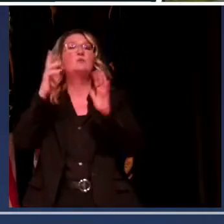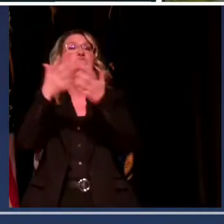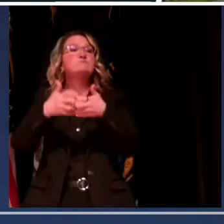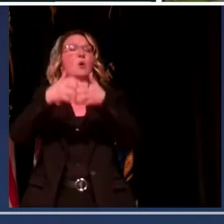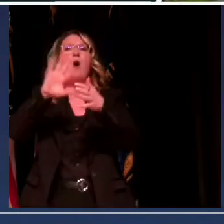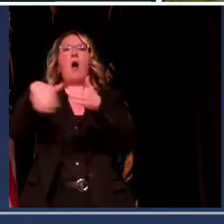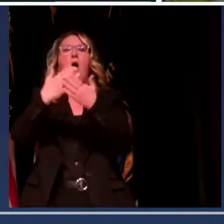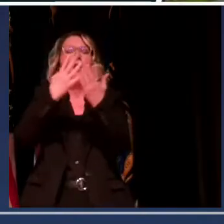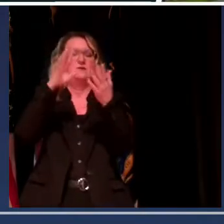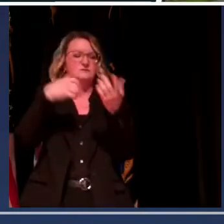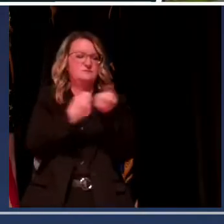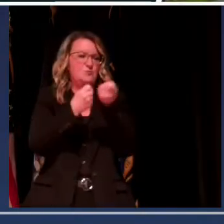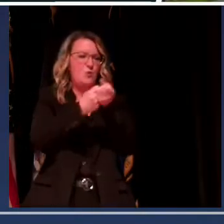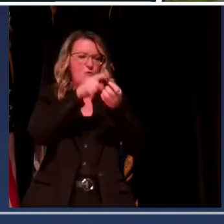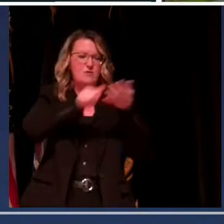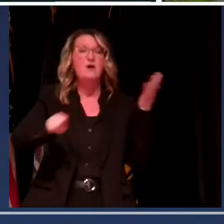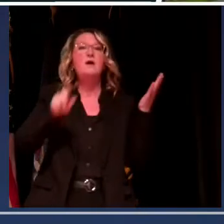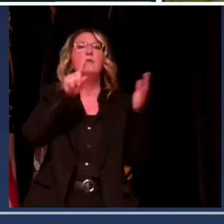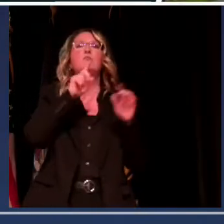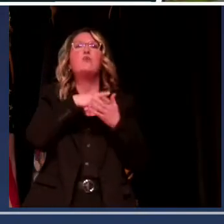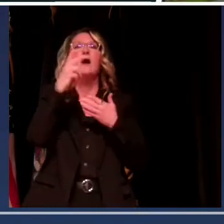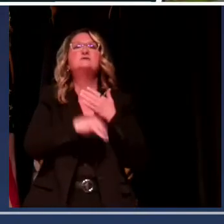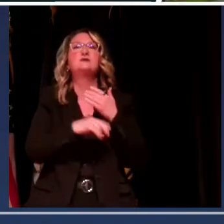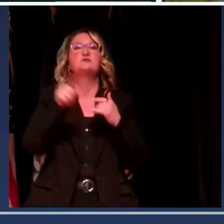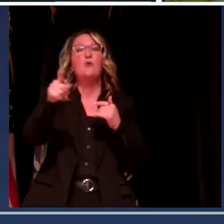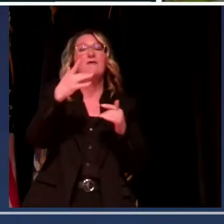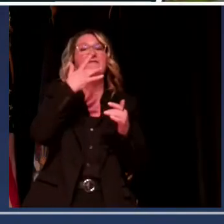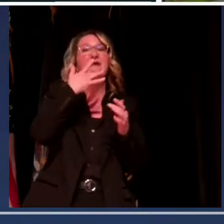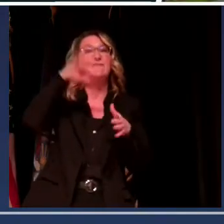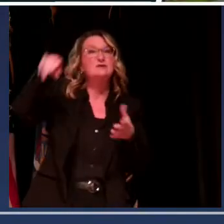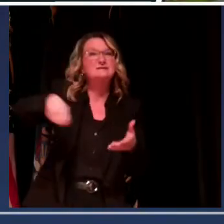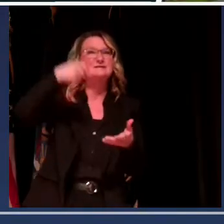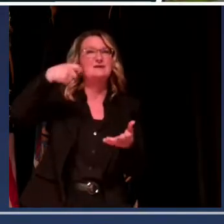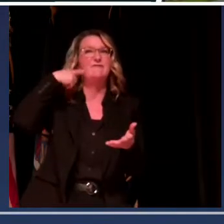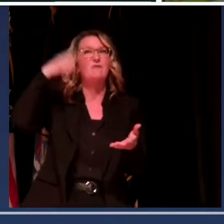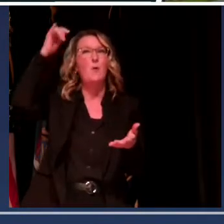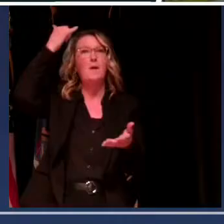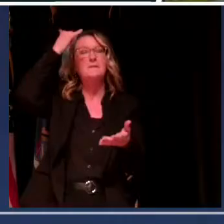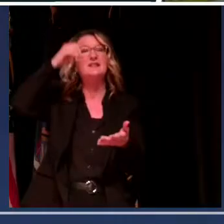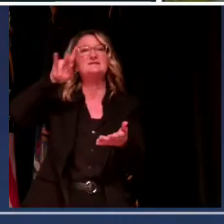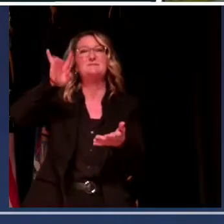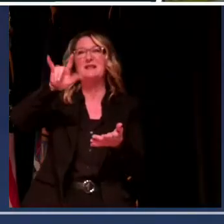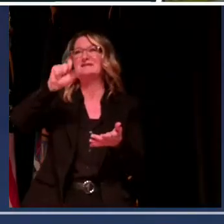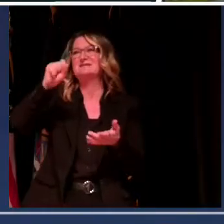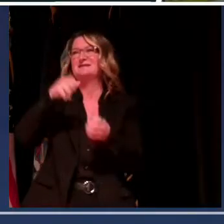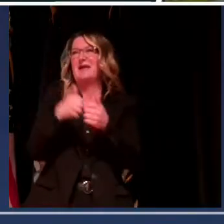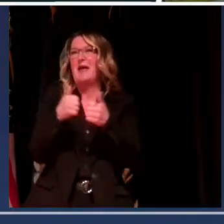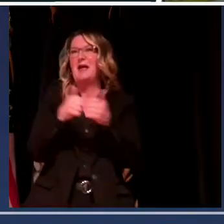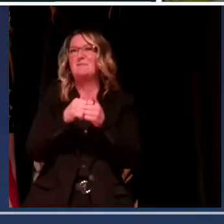dairy projects, including mine and yours favorite chip dip for Bills games, Bison French onion dip.